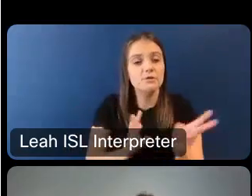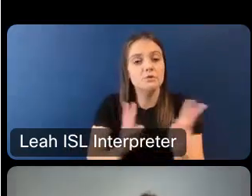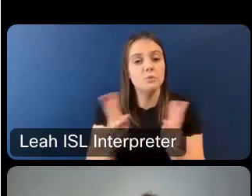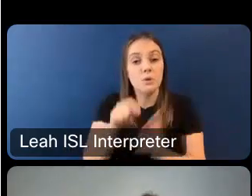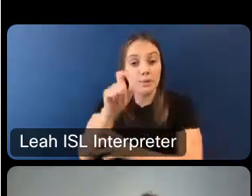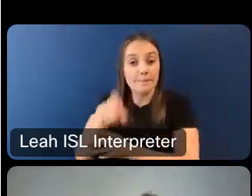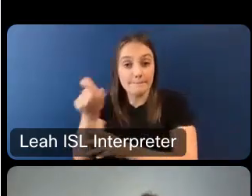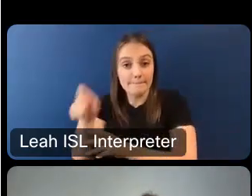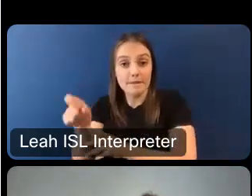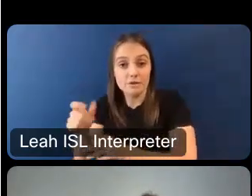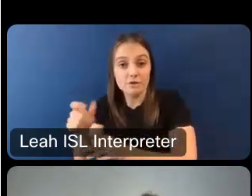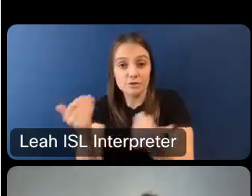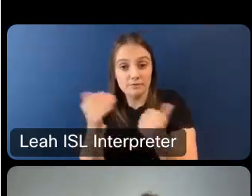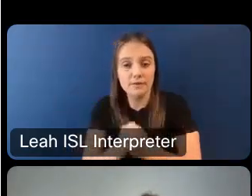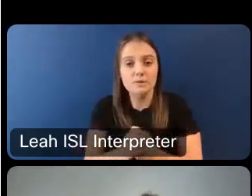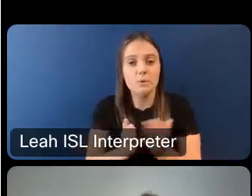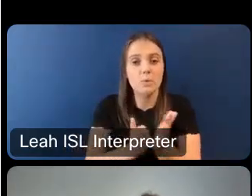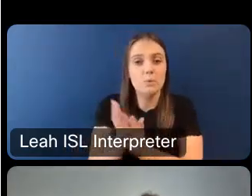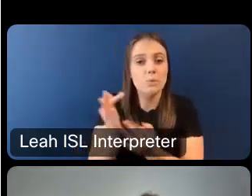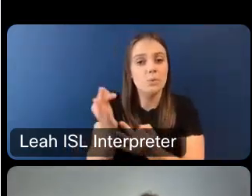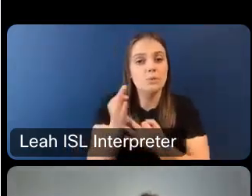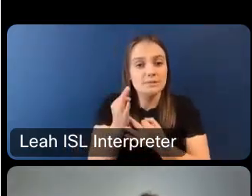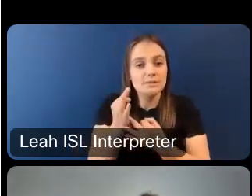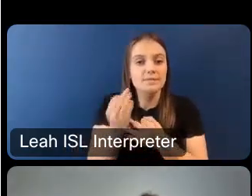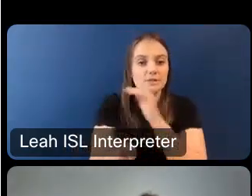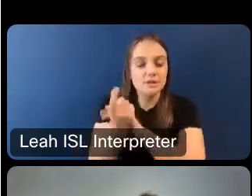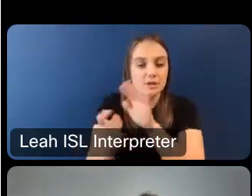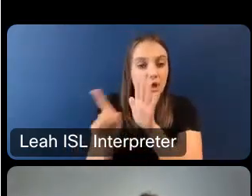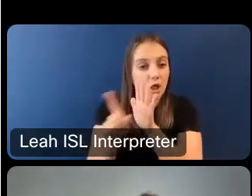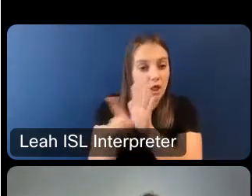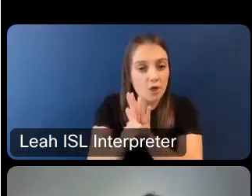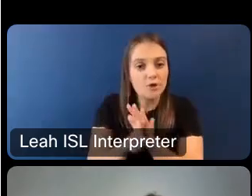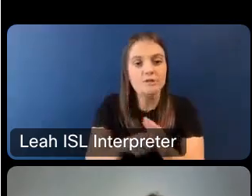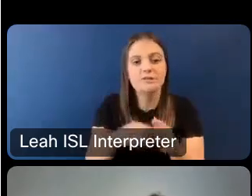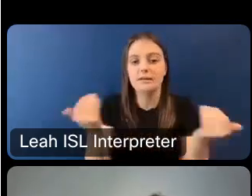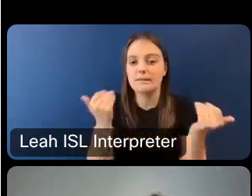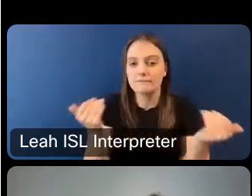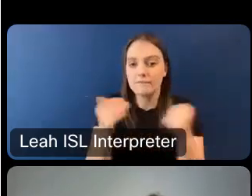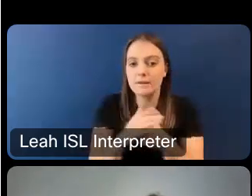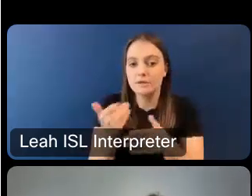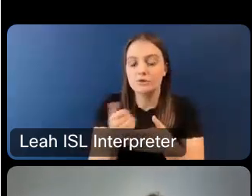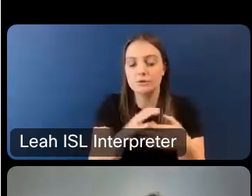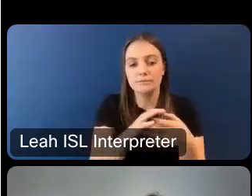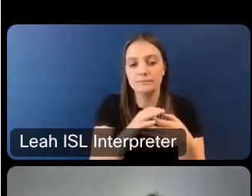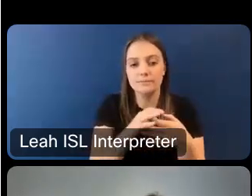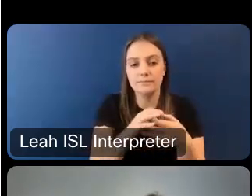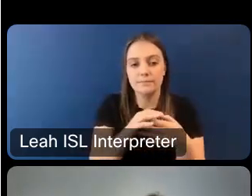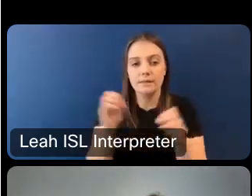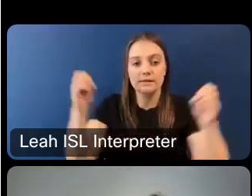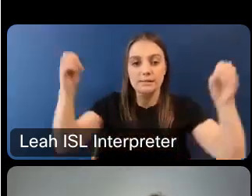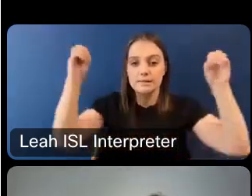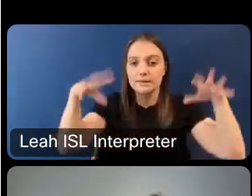information around the safety alerts and design an infographic to accompany the alerts. We have a spotlight series where